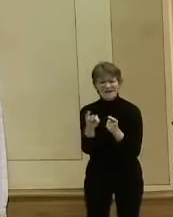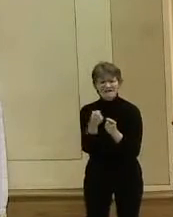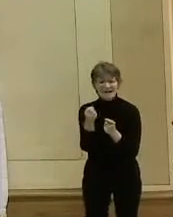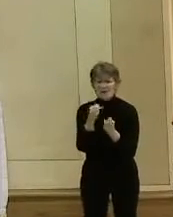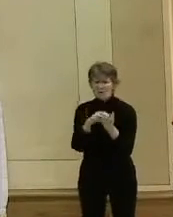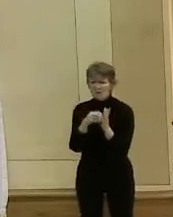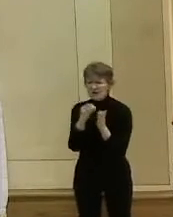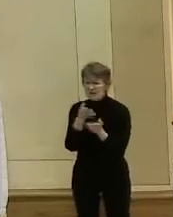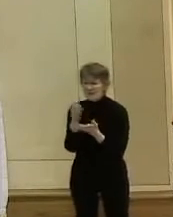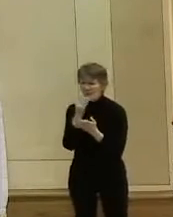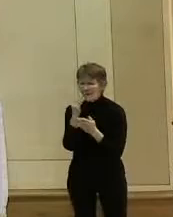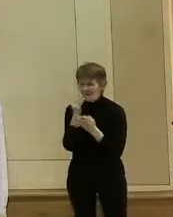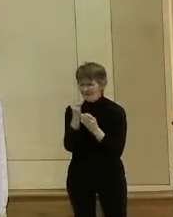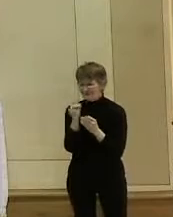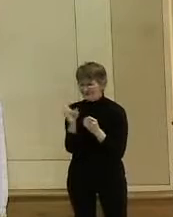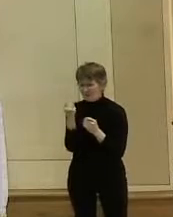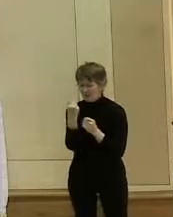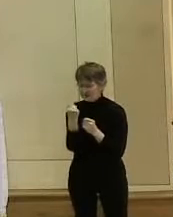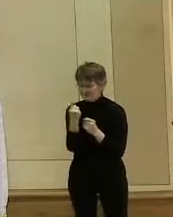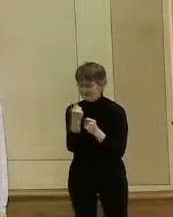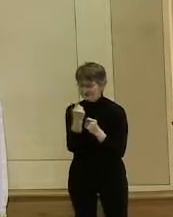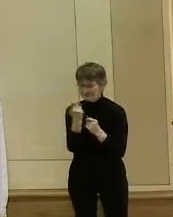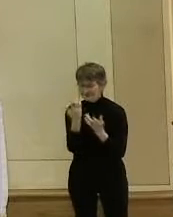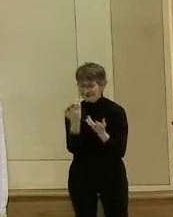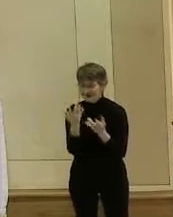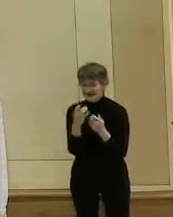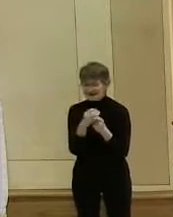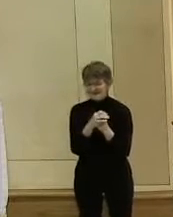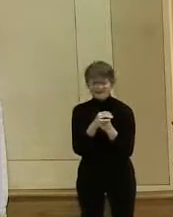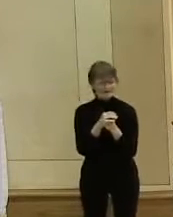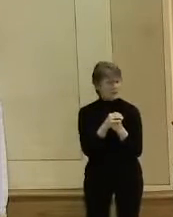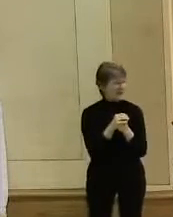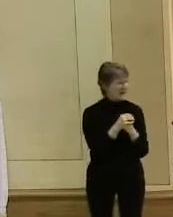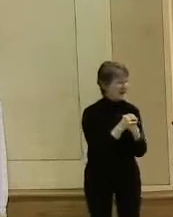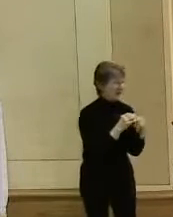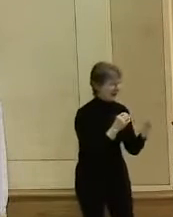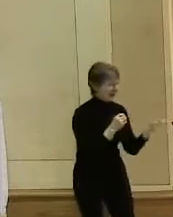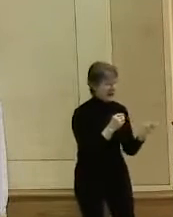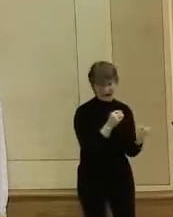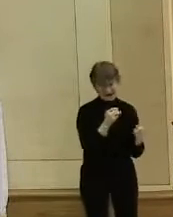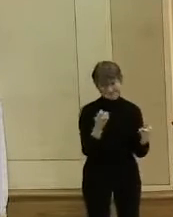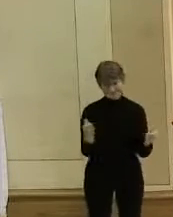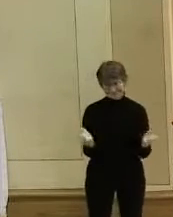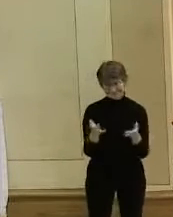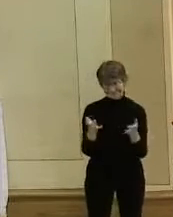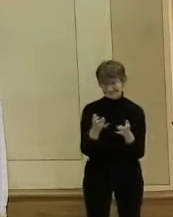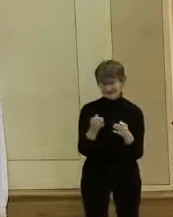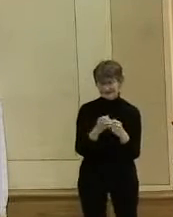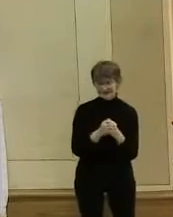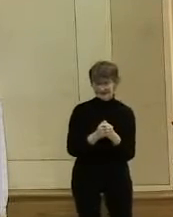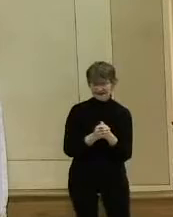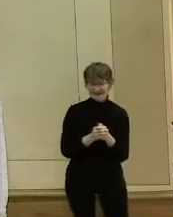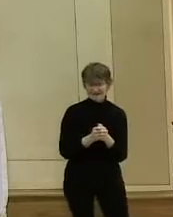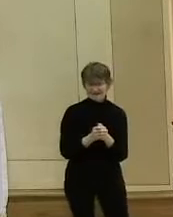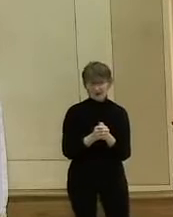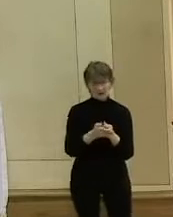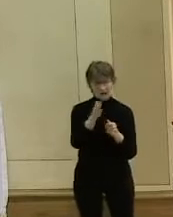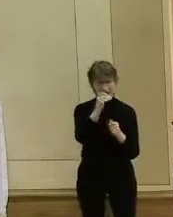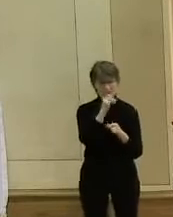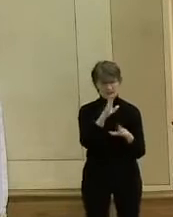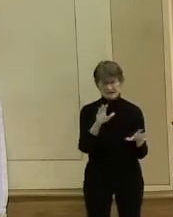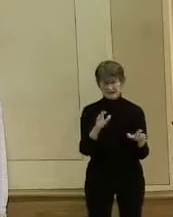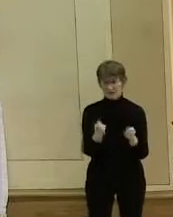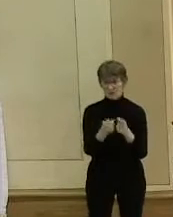home and there's leftovers, they come to the rectory, and as you can see, I don't need any more cookies. So God's blessings to